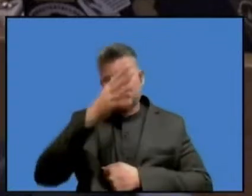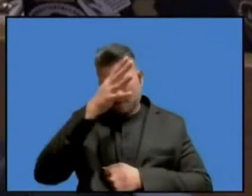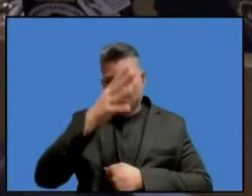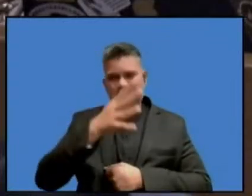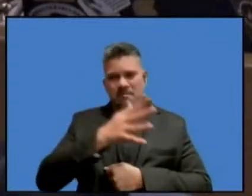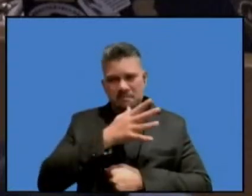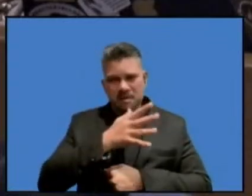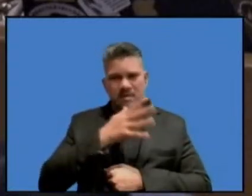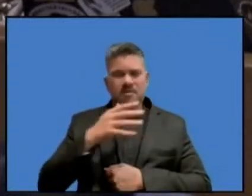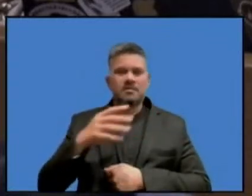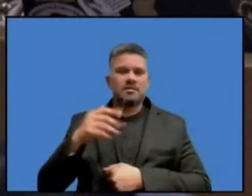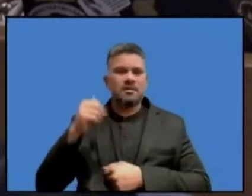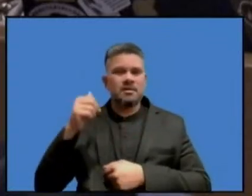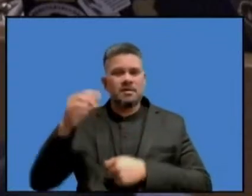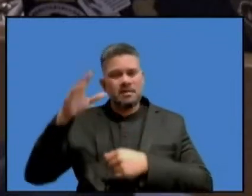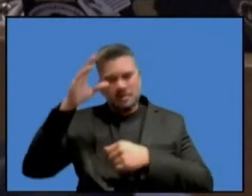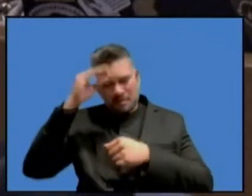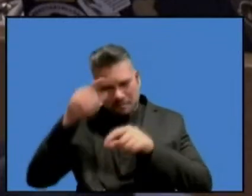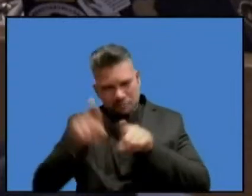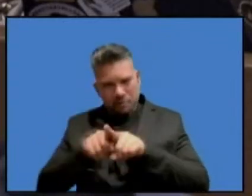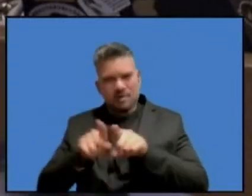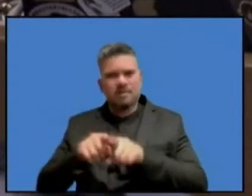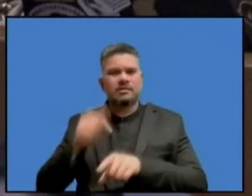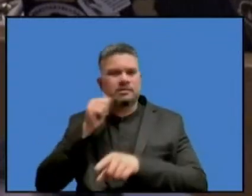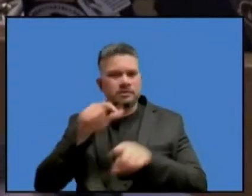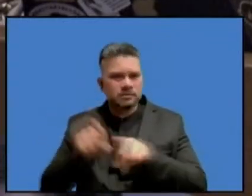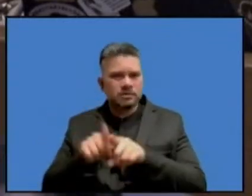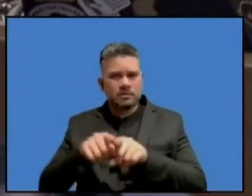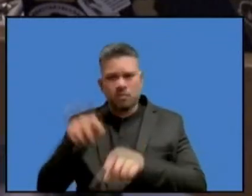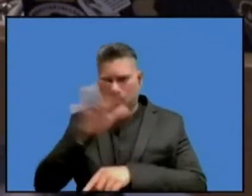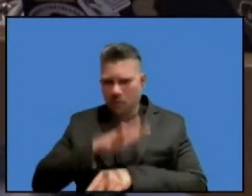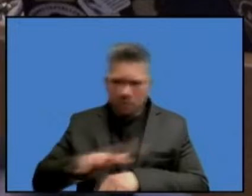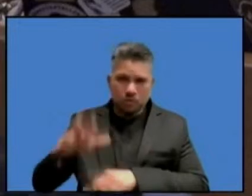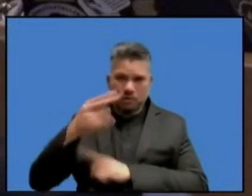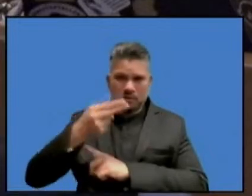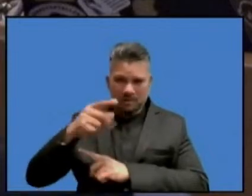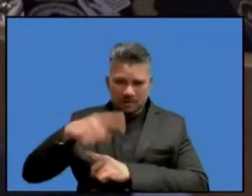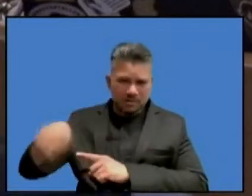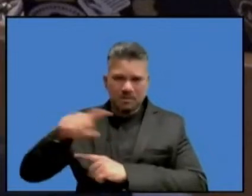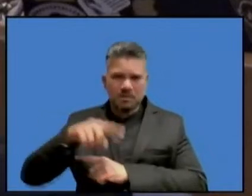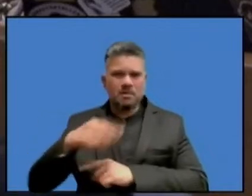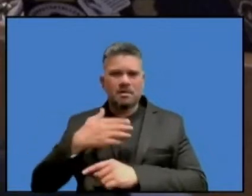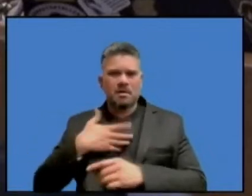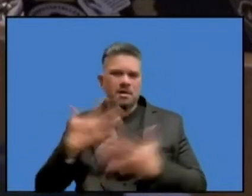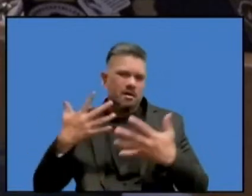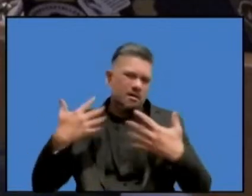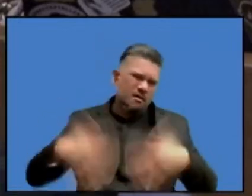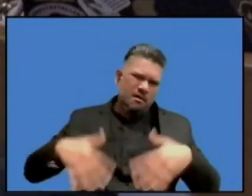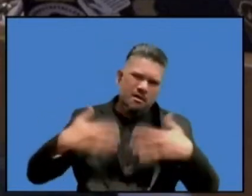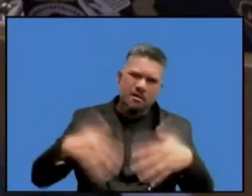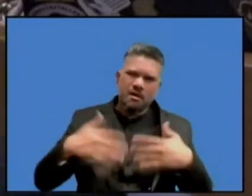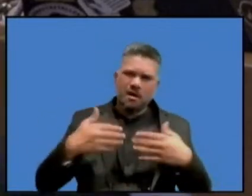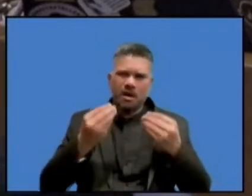of Indonesian migrant workers who are struggling to seek protection, rescue, and